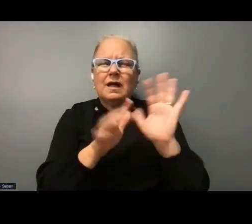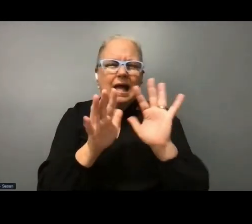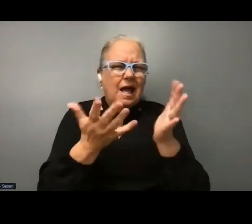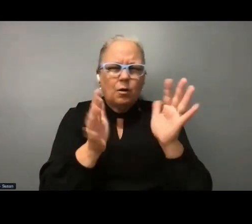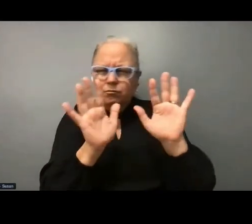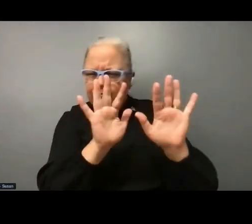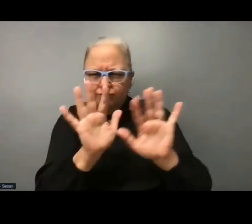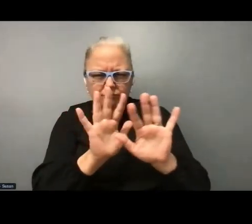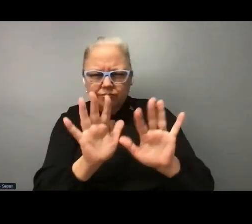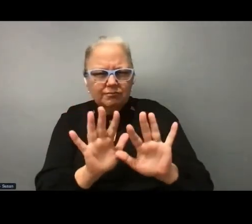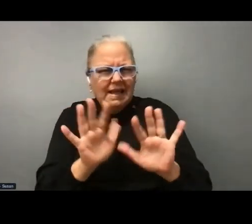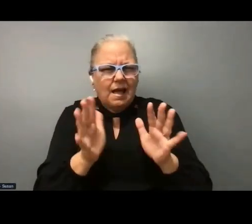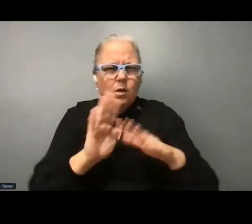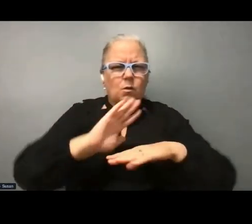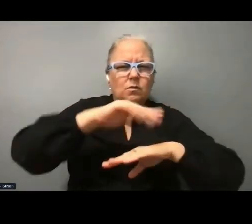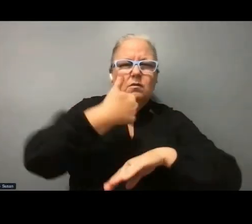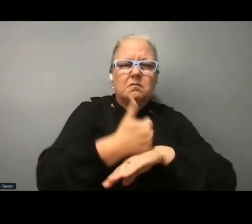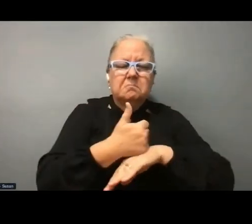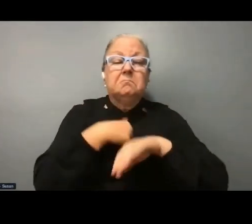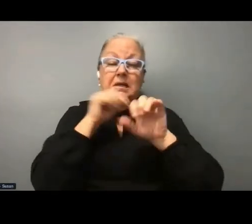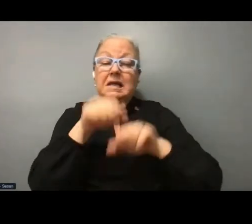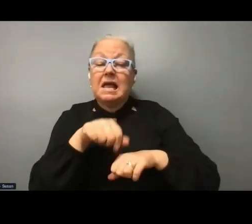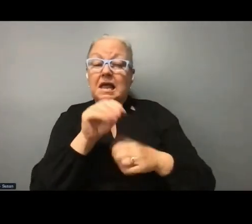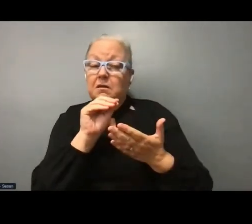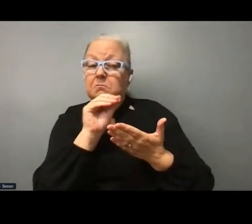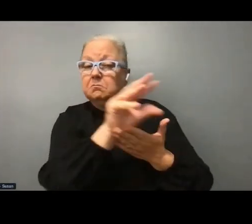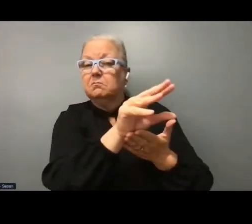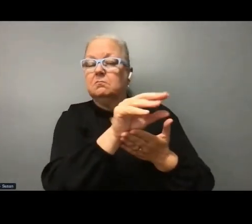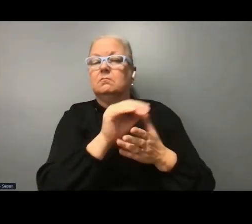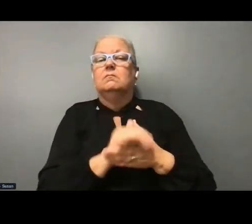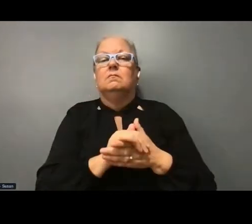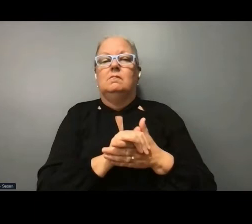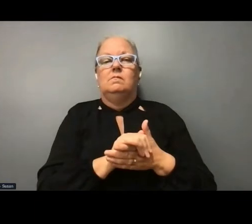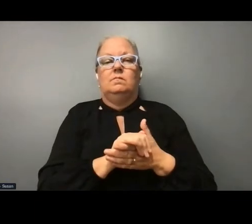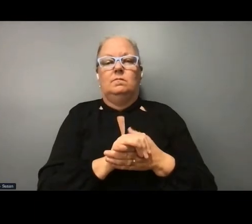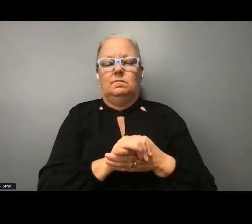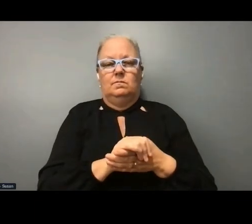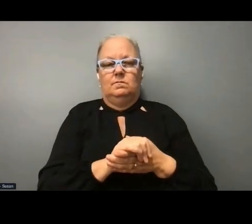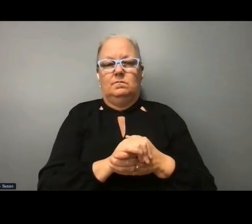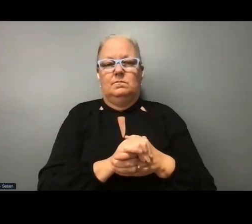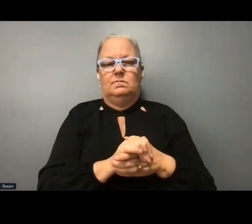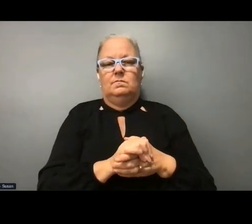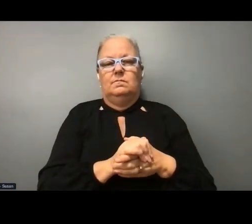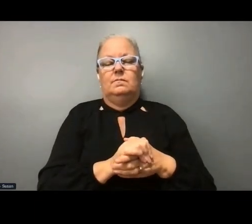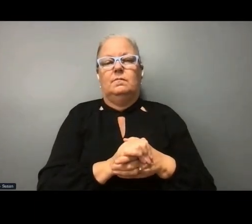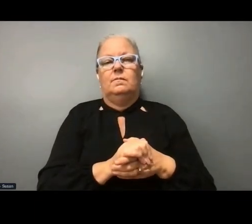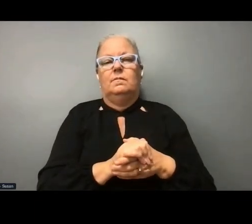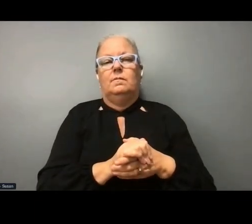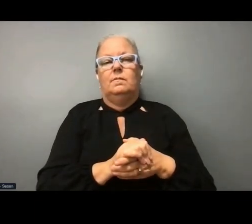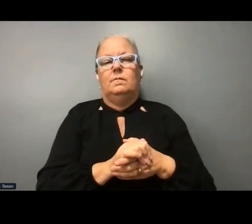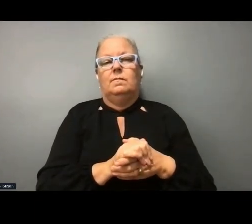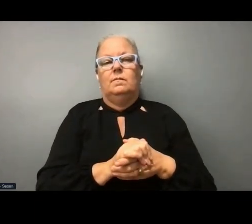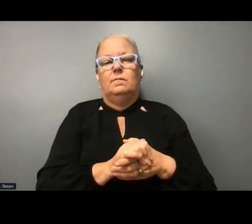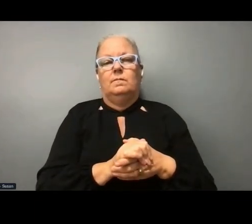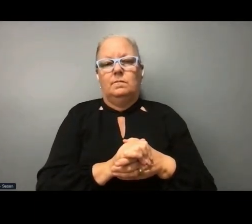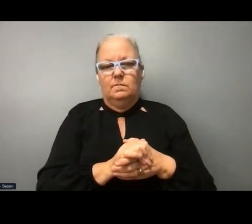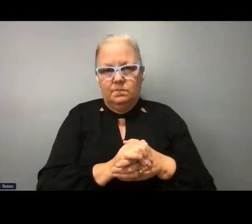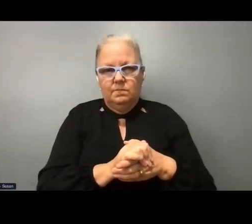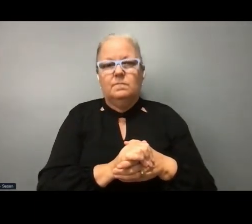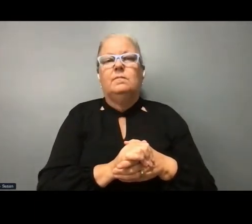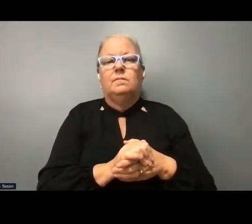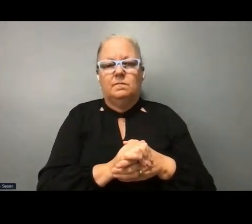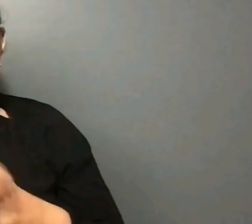application. I will share it with Ayan, so he can share with all participants, so you can